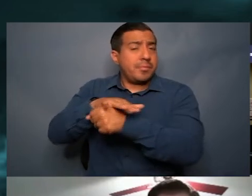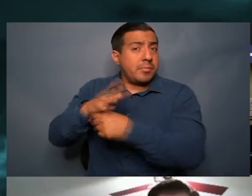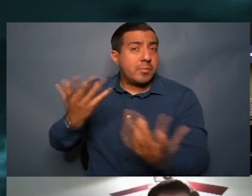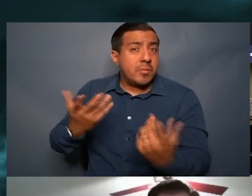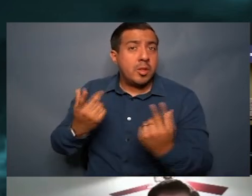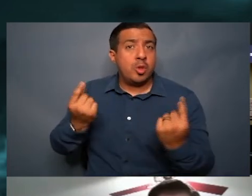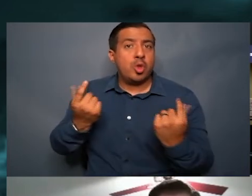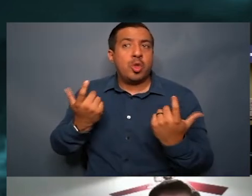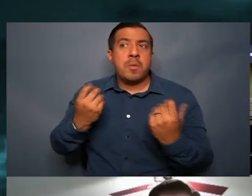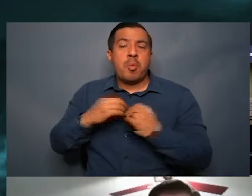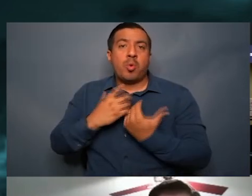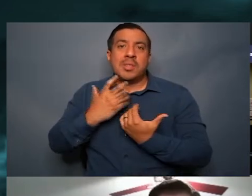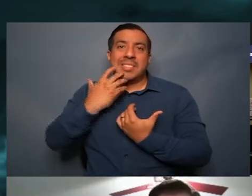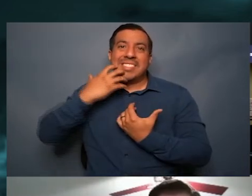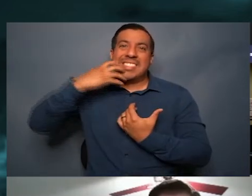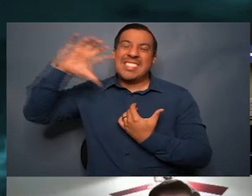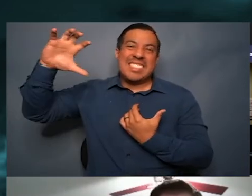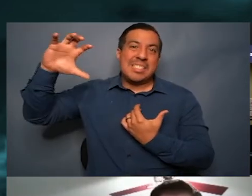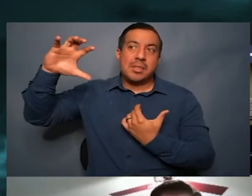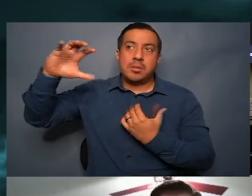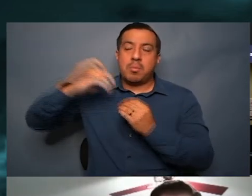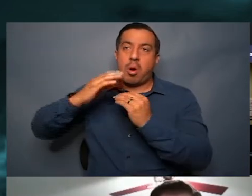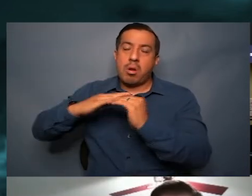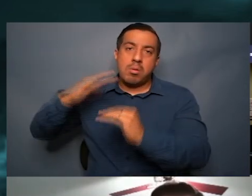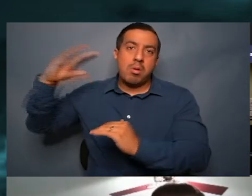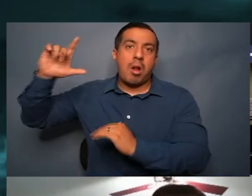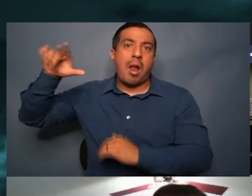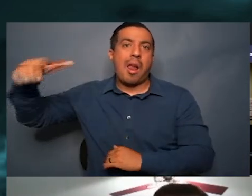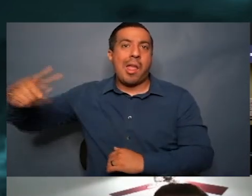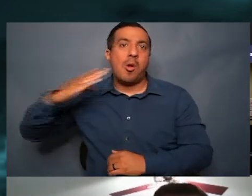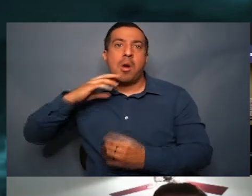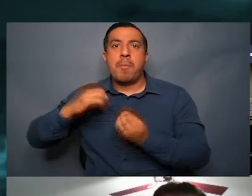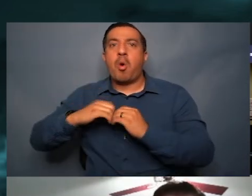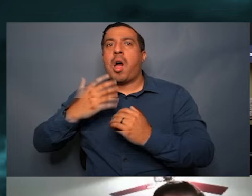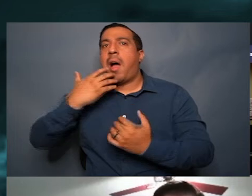into high heat and humidity. So